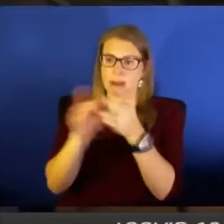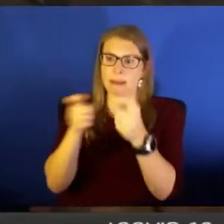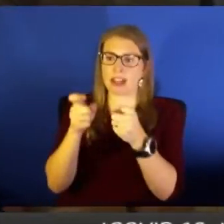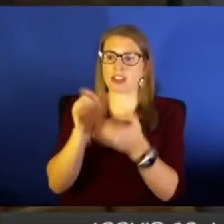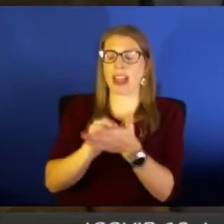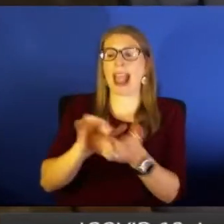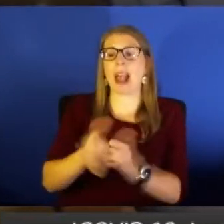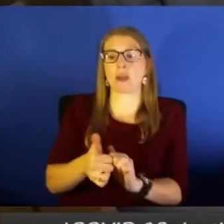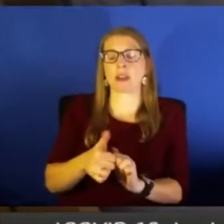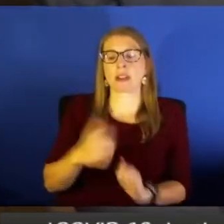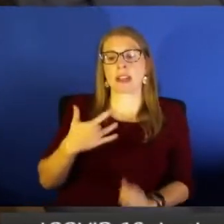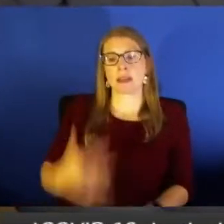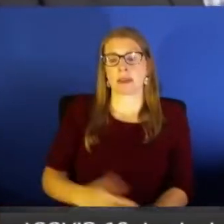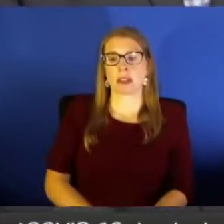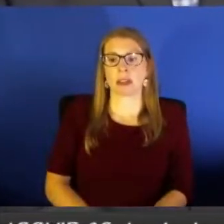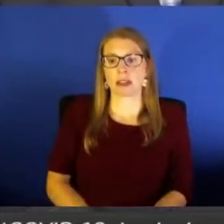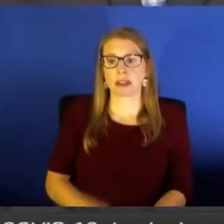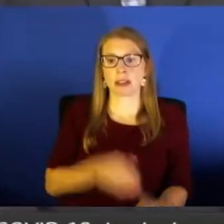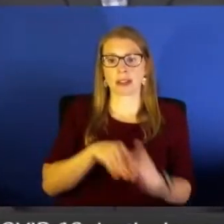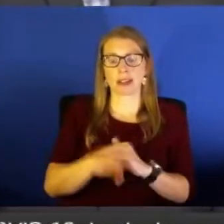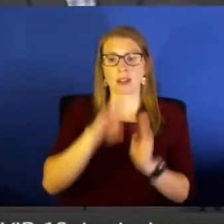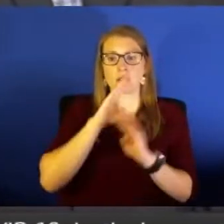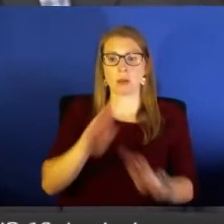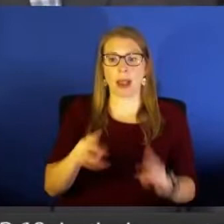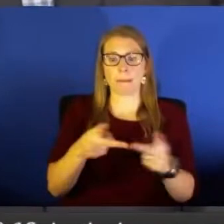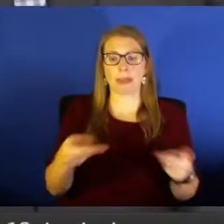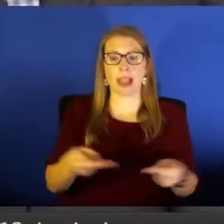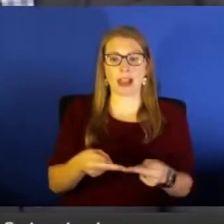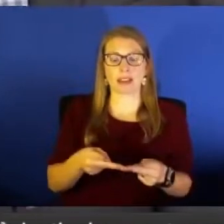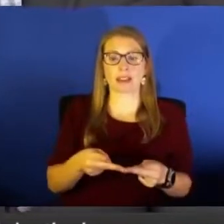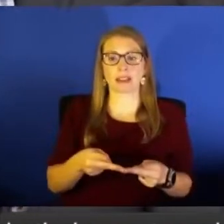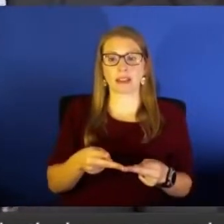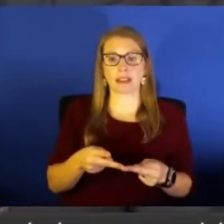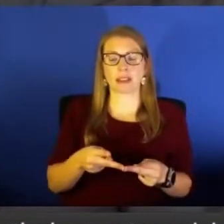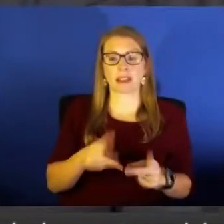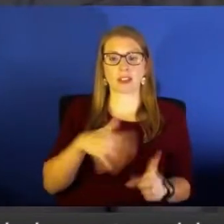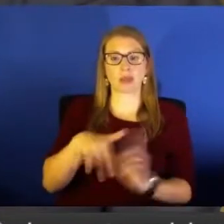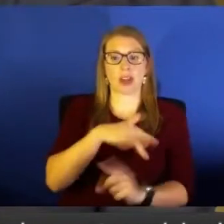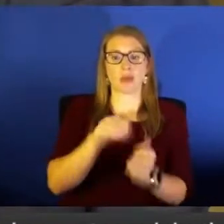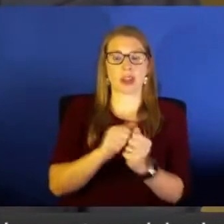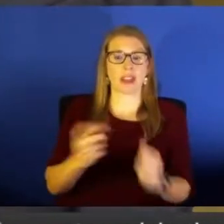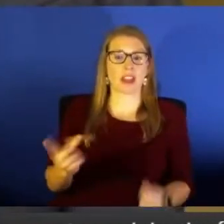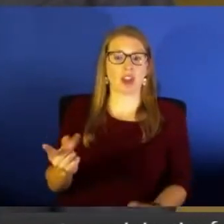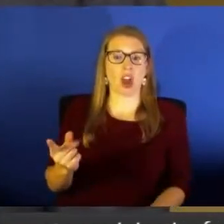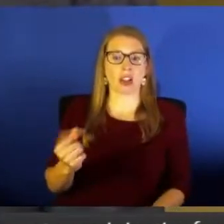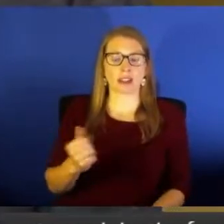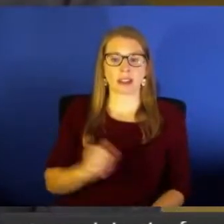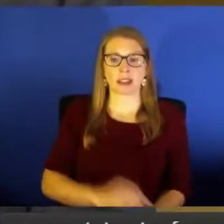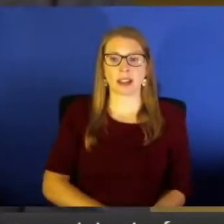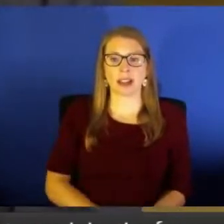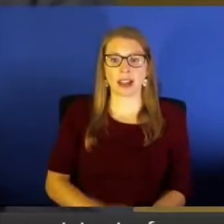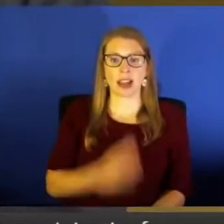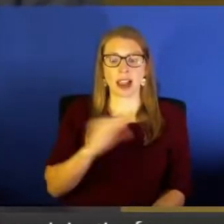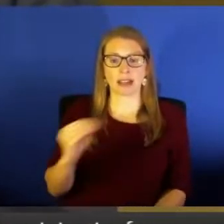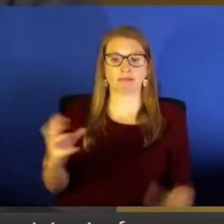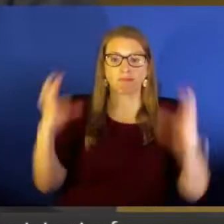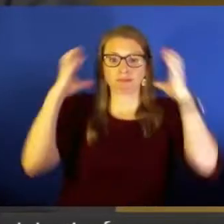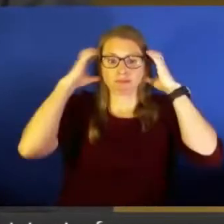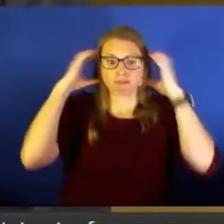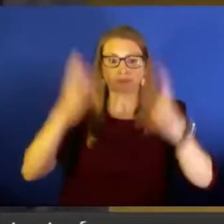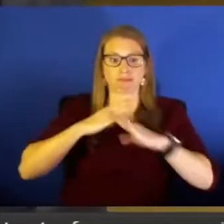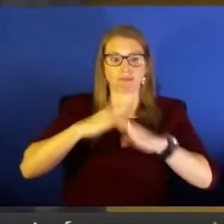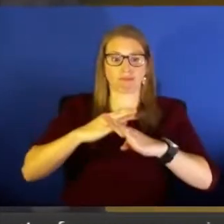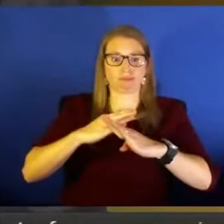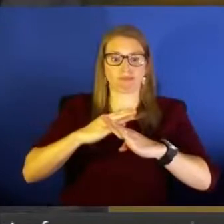He usually goes into a nice quiet place and surrounds himself with our dogs and puts on his noise canceling headphones and just